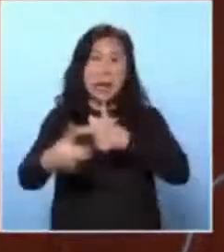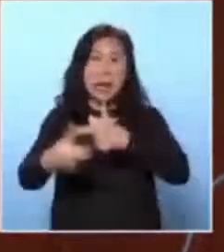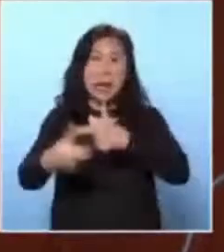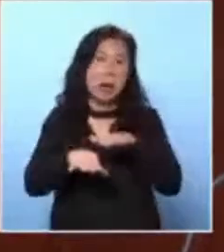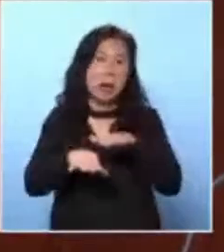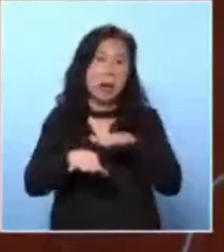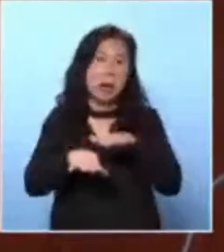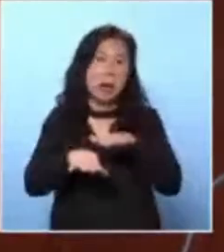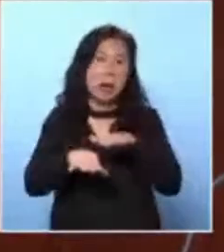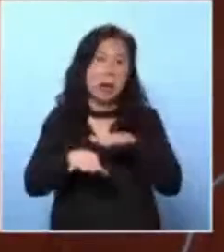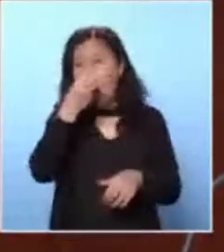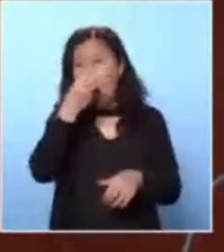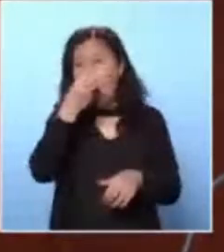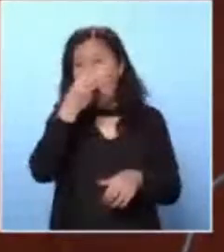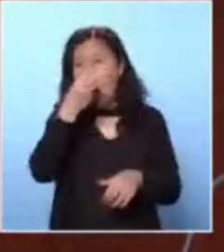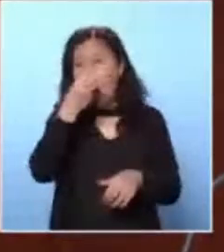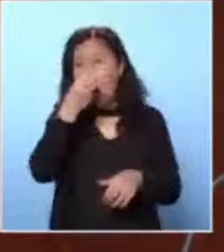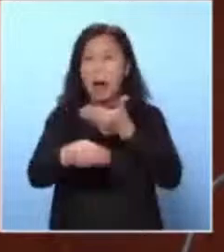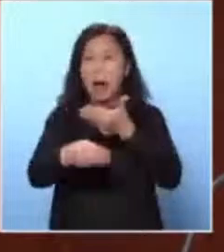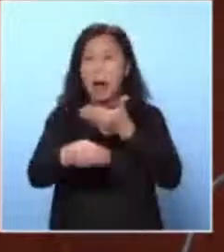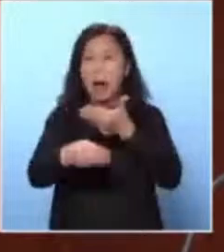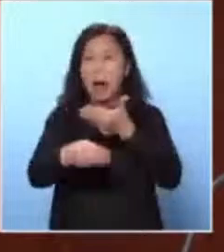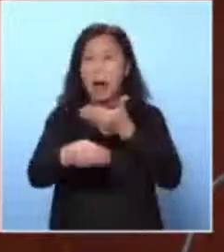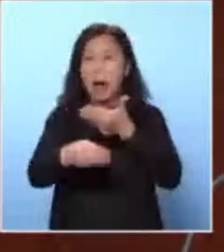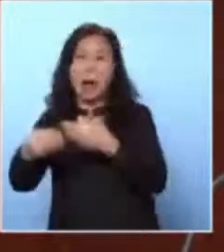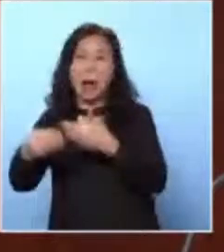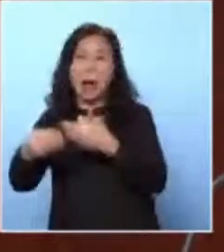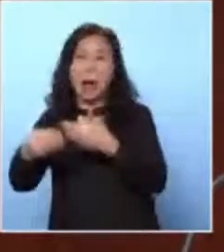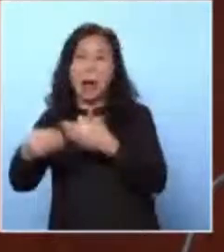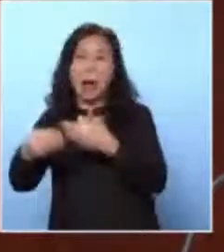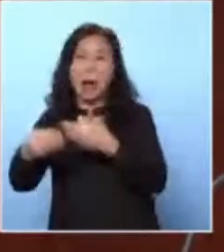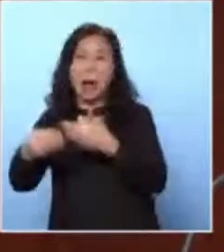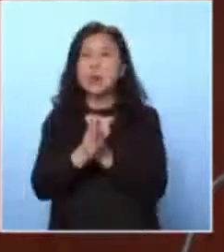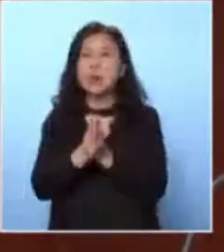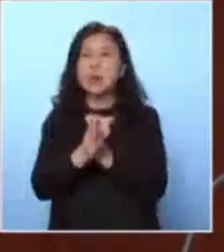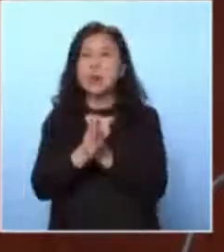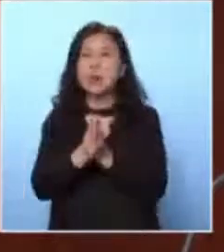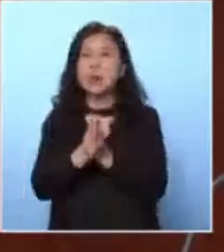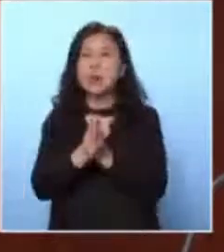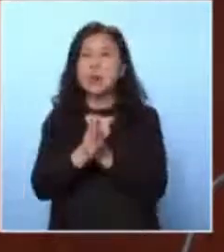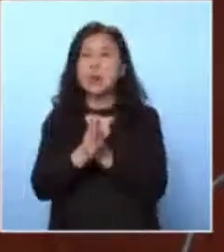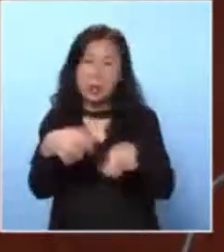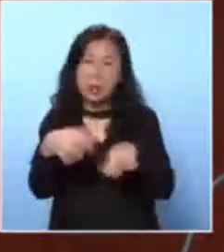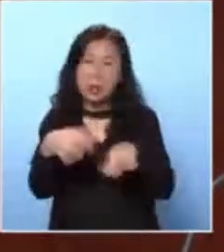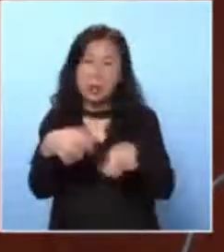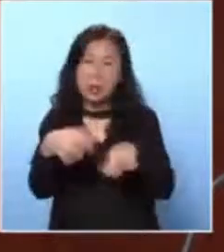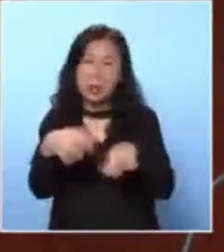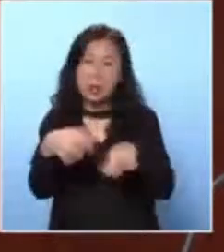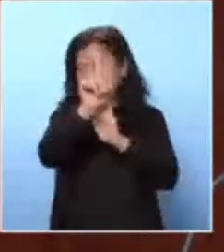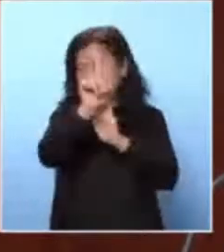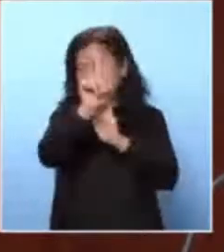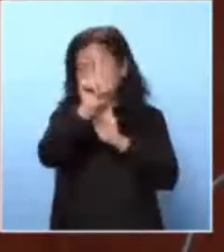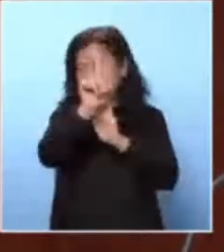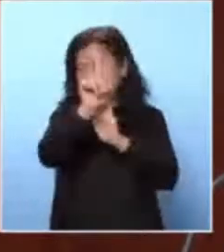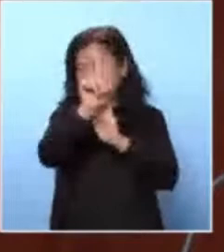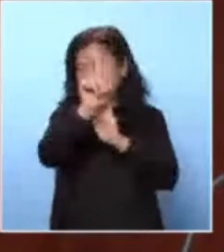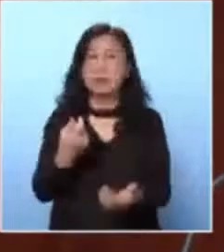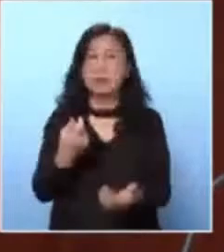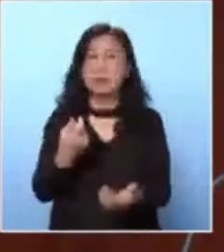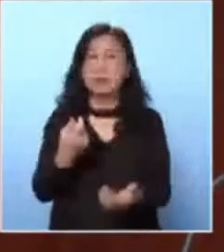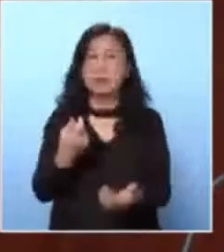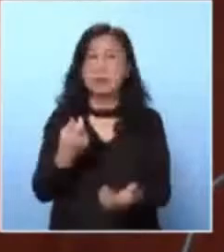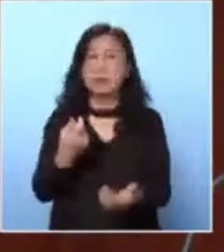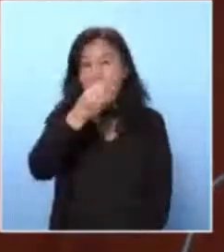economies have shown moderated growth, and transactions of local residential property market have declined alongside